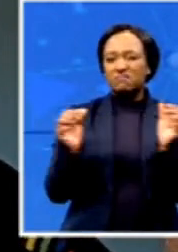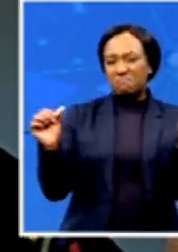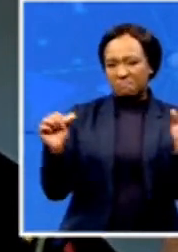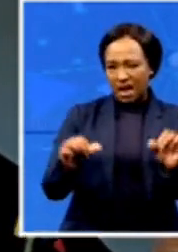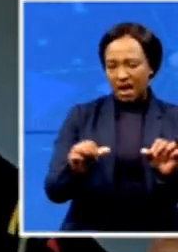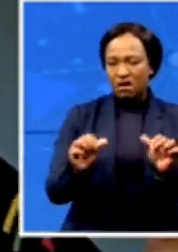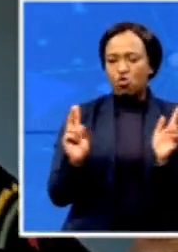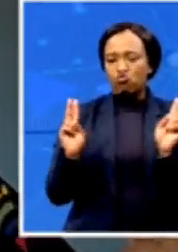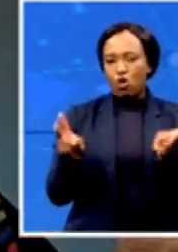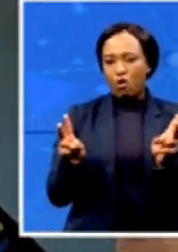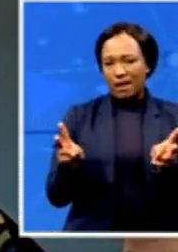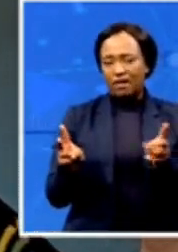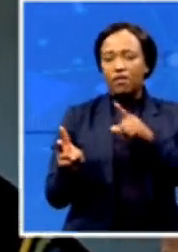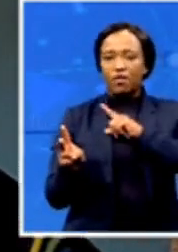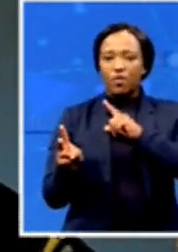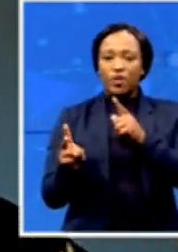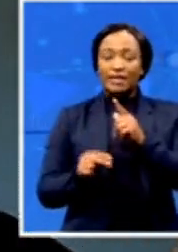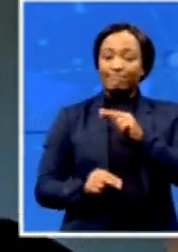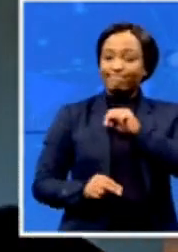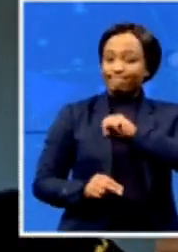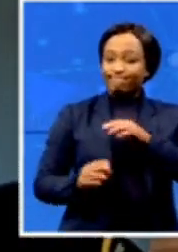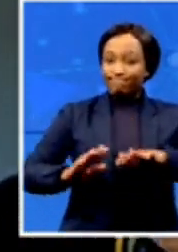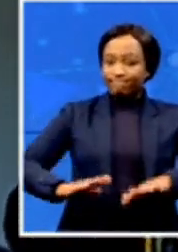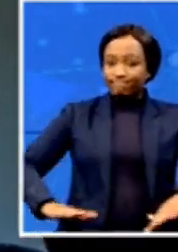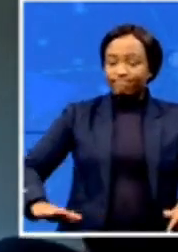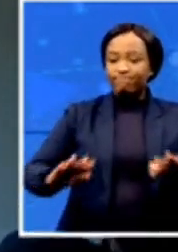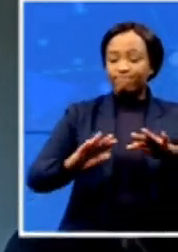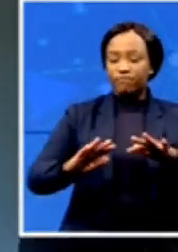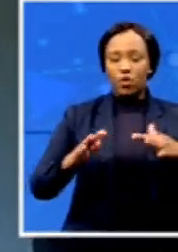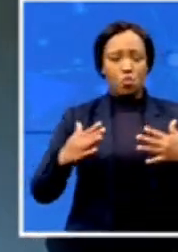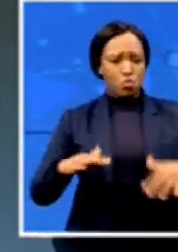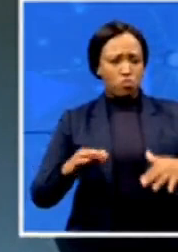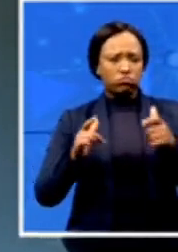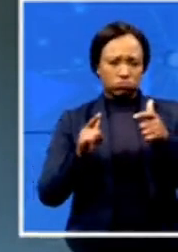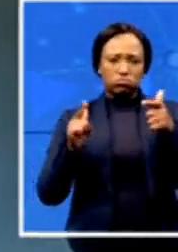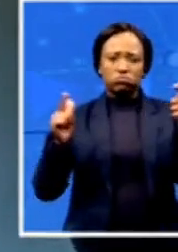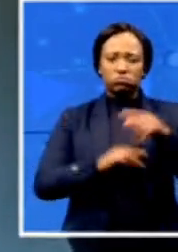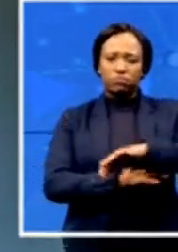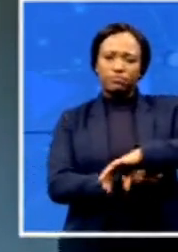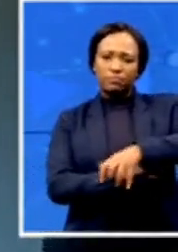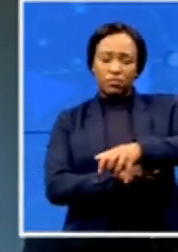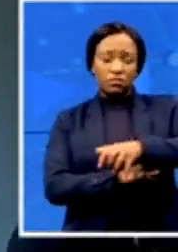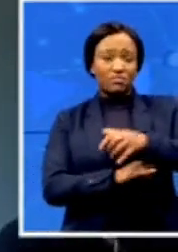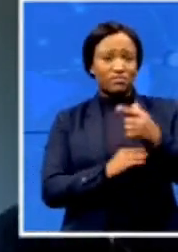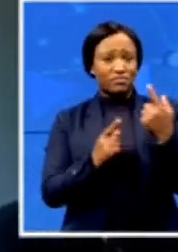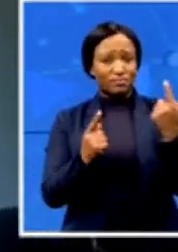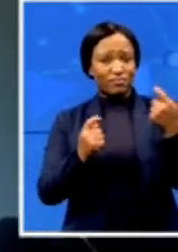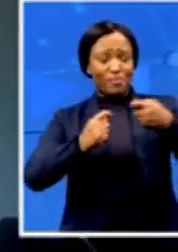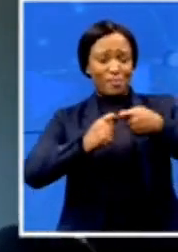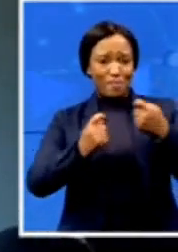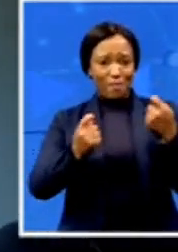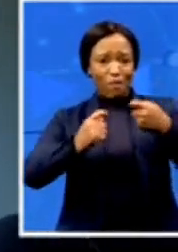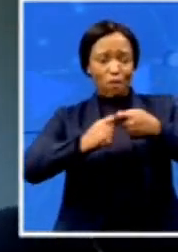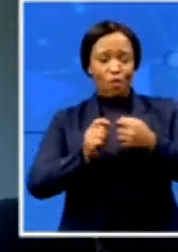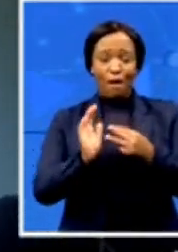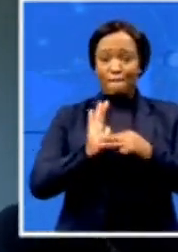KZN, it's a very big province that contributes a lot in a metric results, you know. So that's